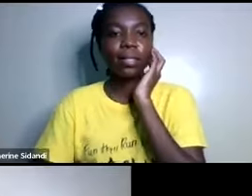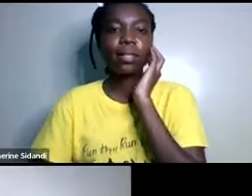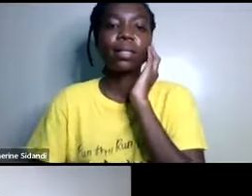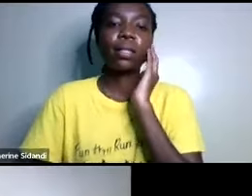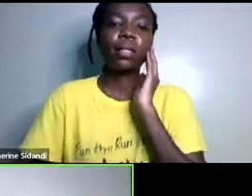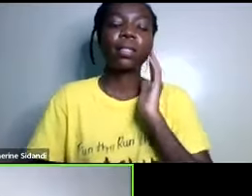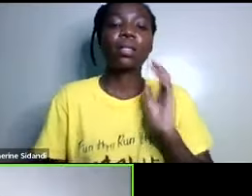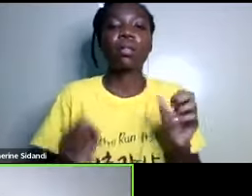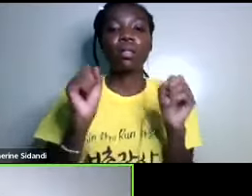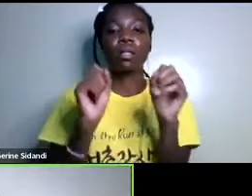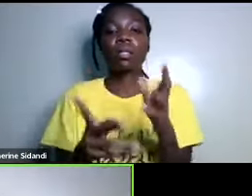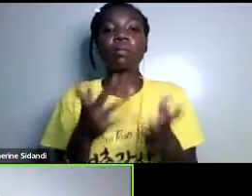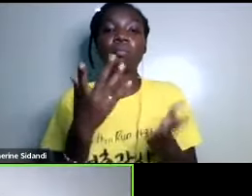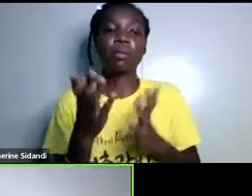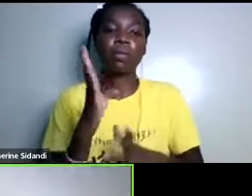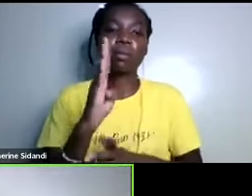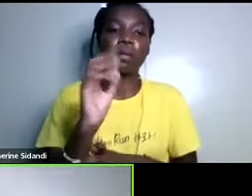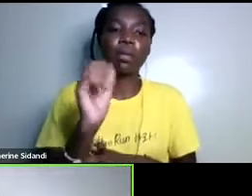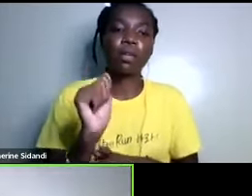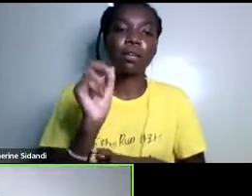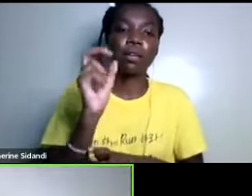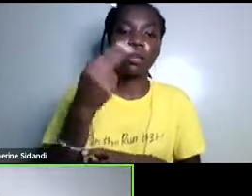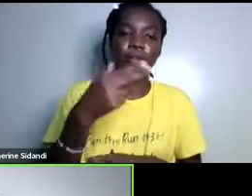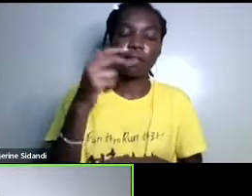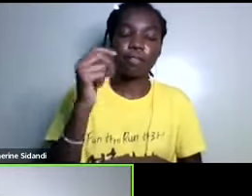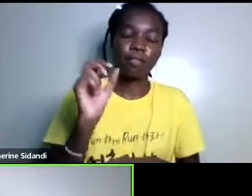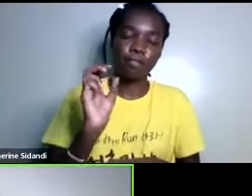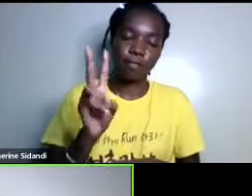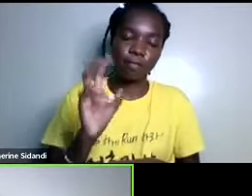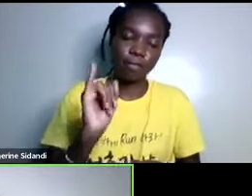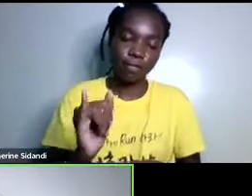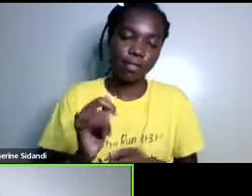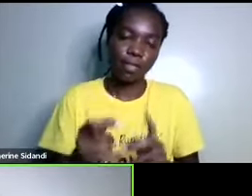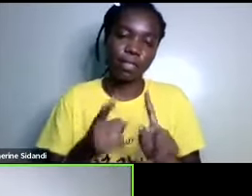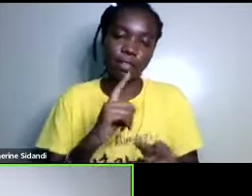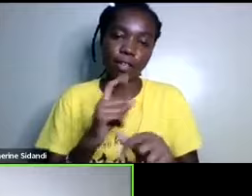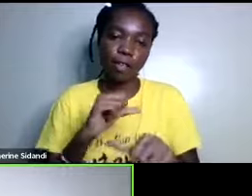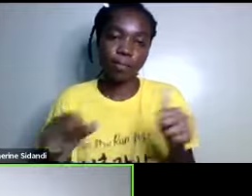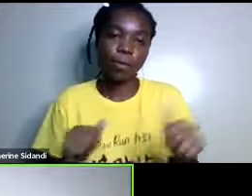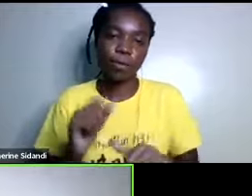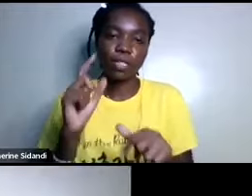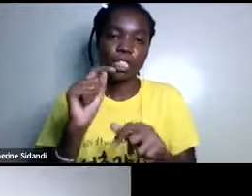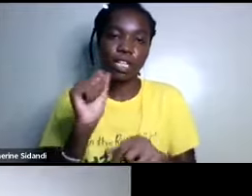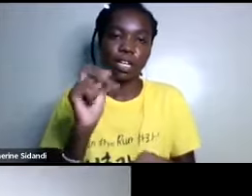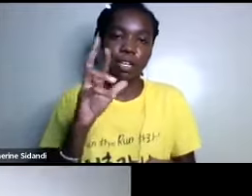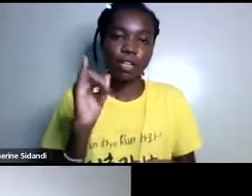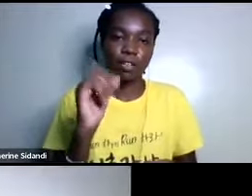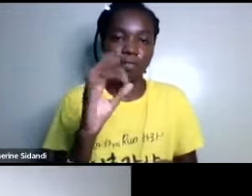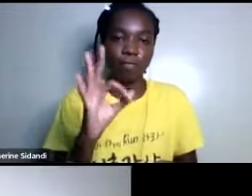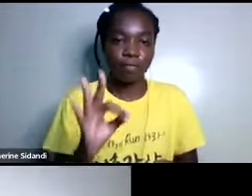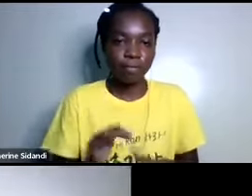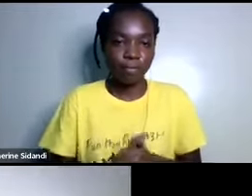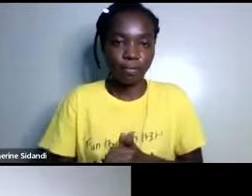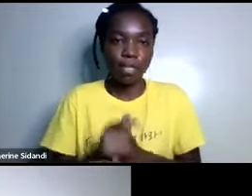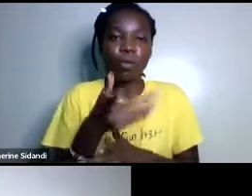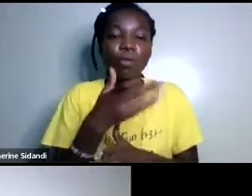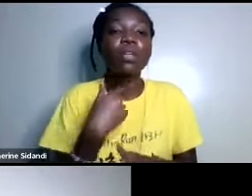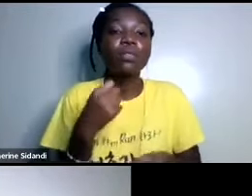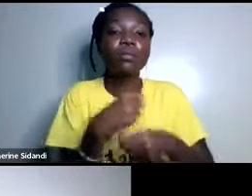Okay, can Bobby comment on paid tariff versus organic tariff? Where do you want to make the money